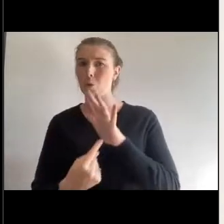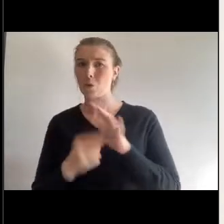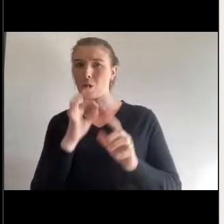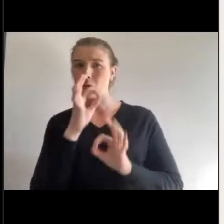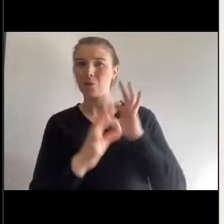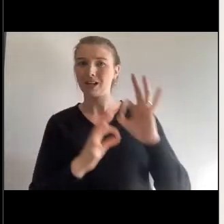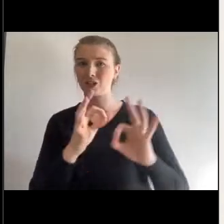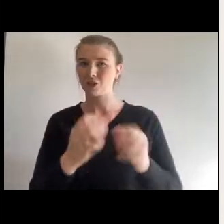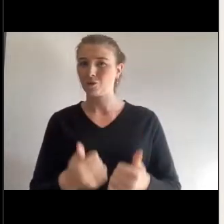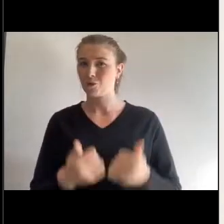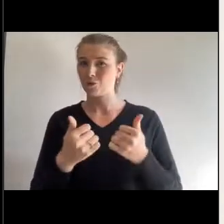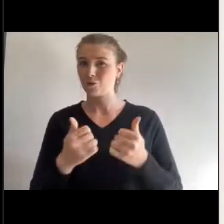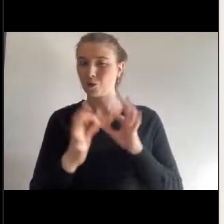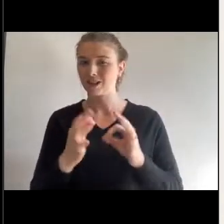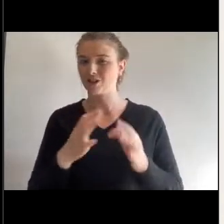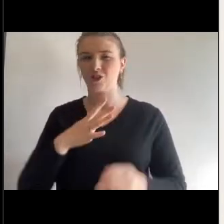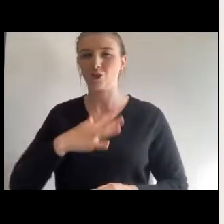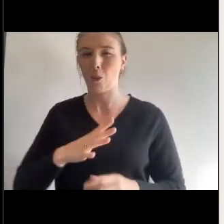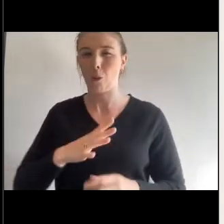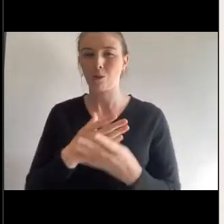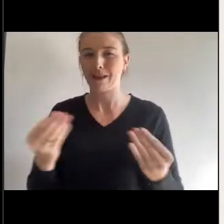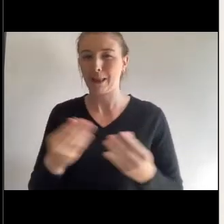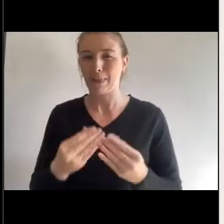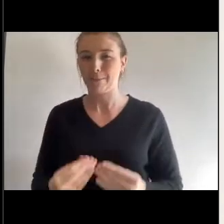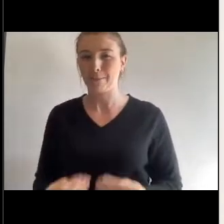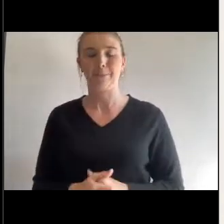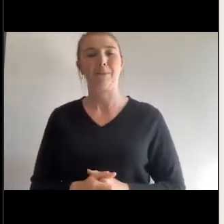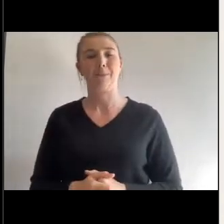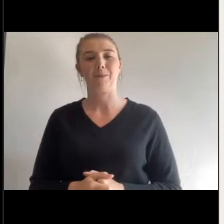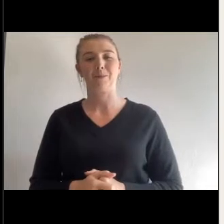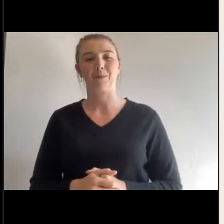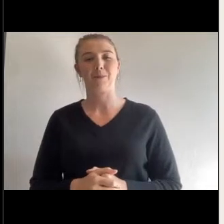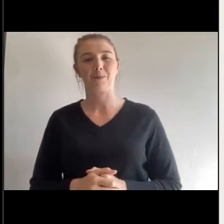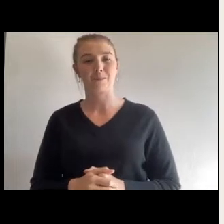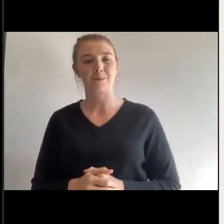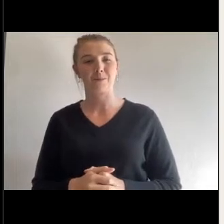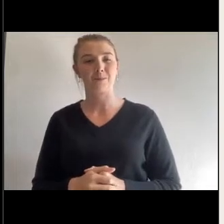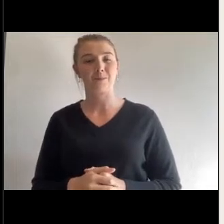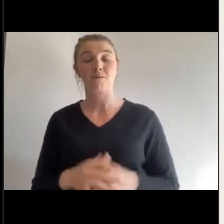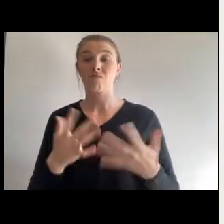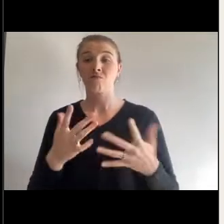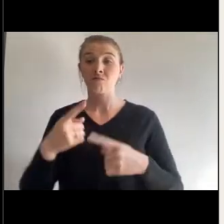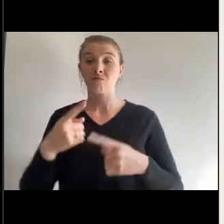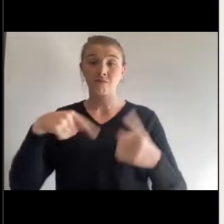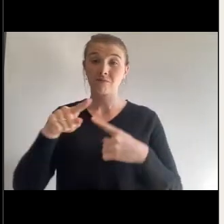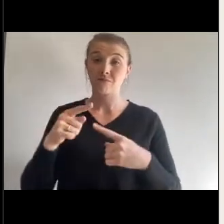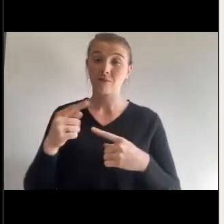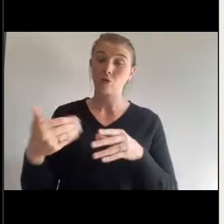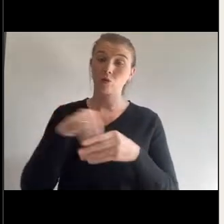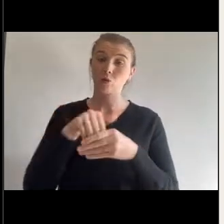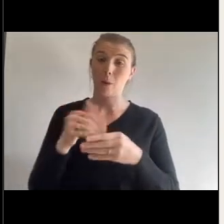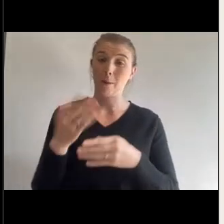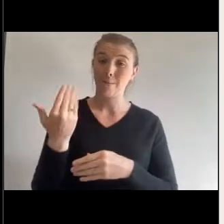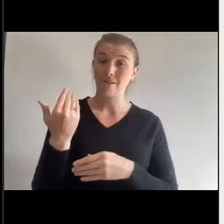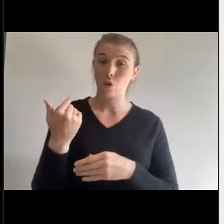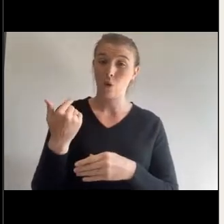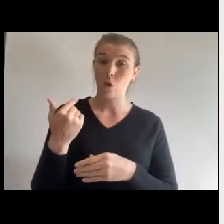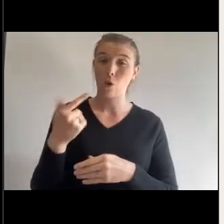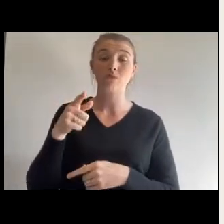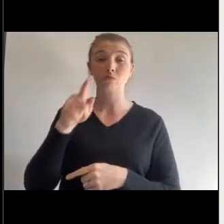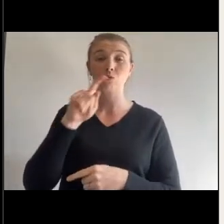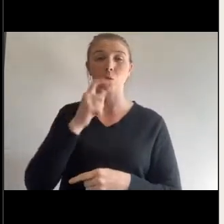want to miss out on your questions, so please keep them coming in. Now, for those of you who have joined us before for this sort of thing, you'll know